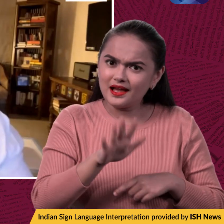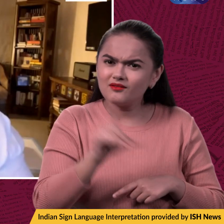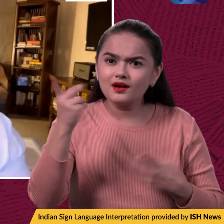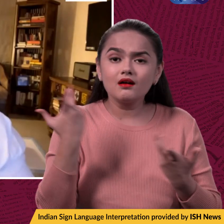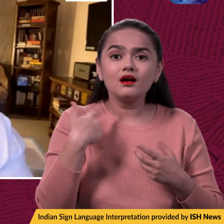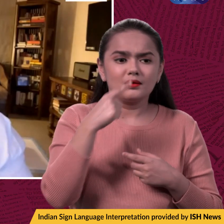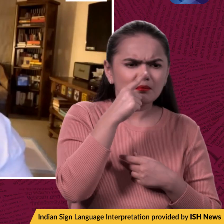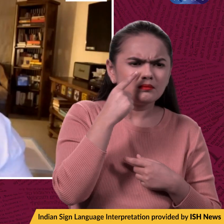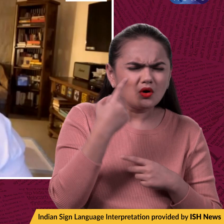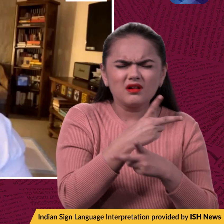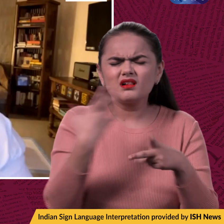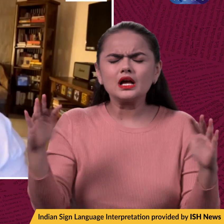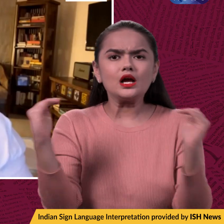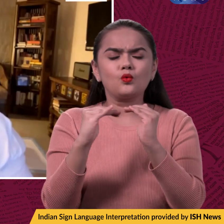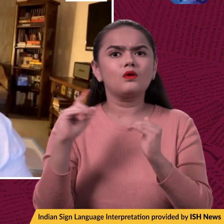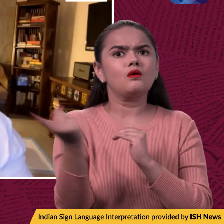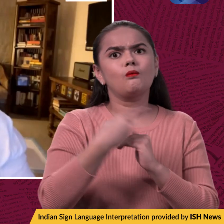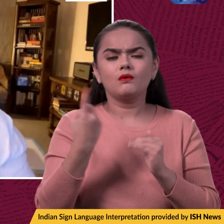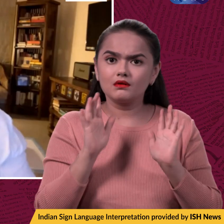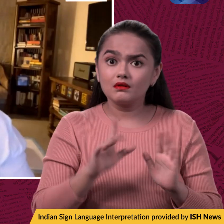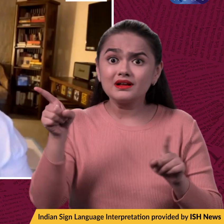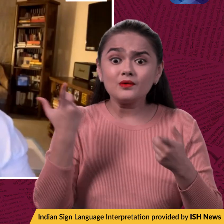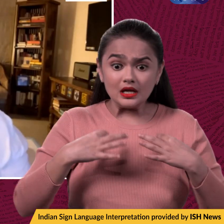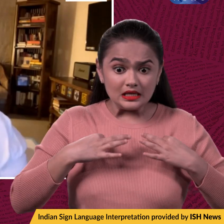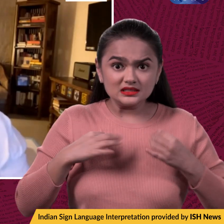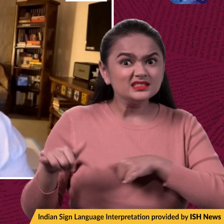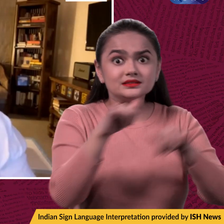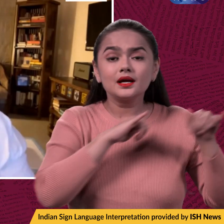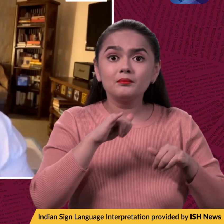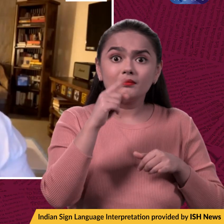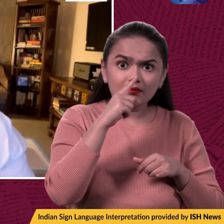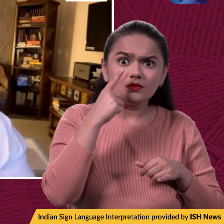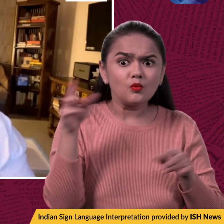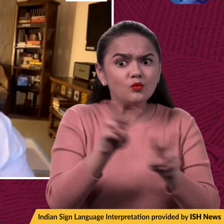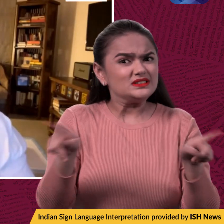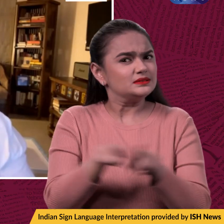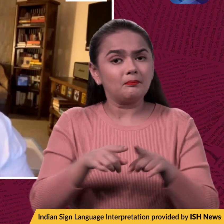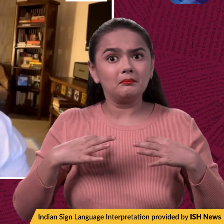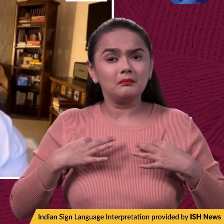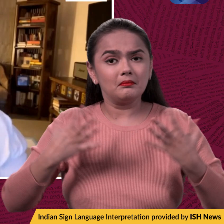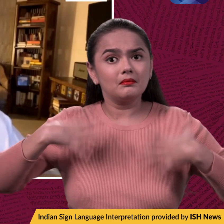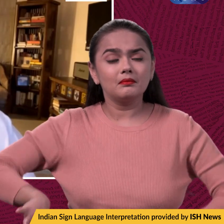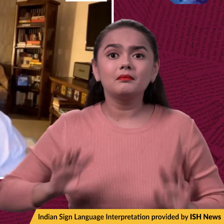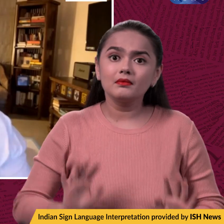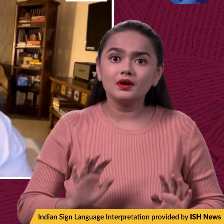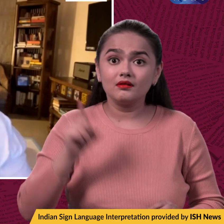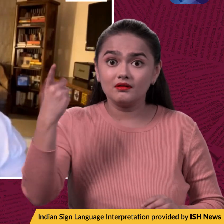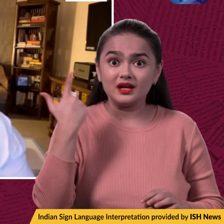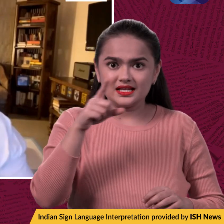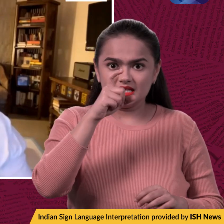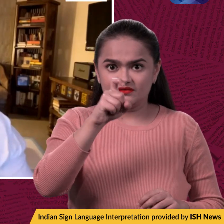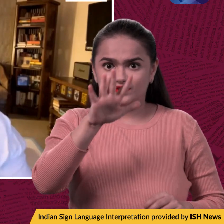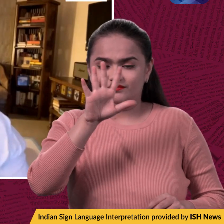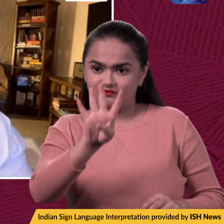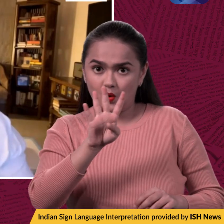providing gender neutrality and equality to its students. They have the same uniform for girls and for boys. The school has a strength